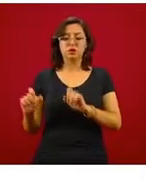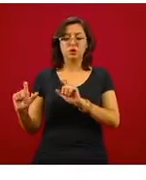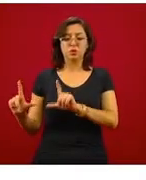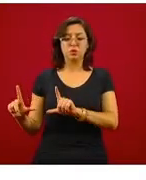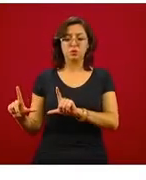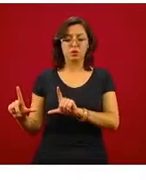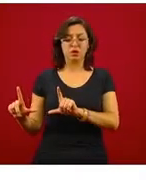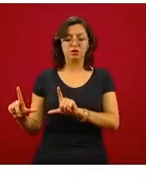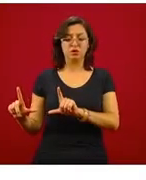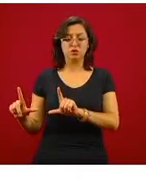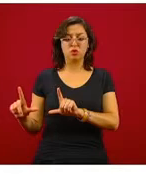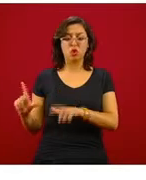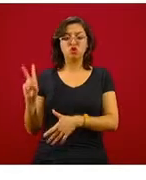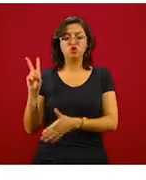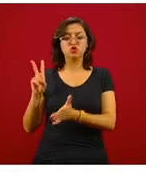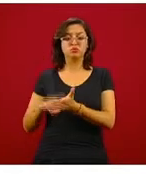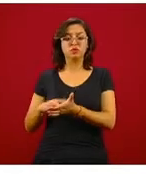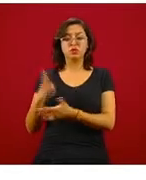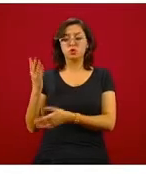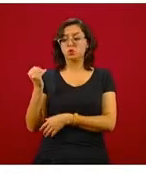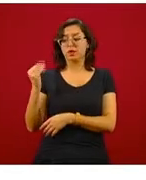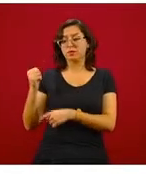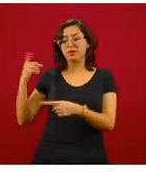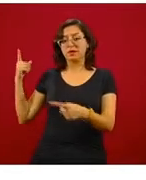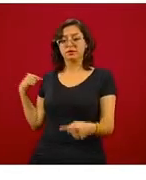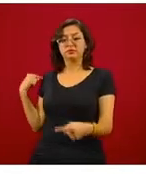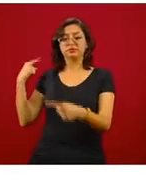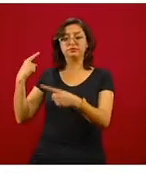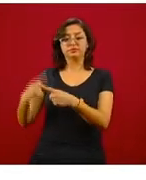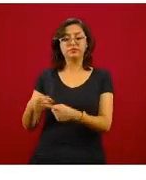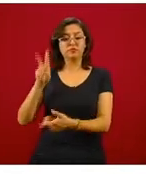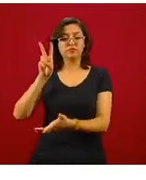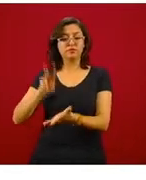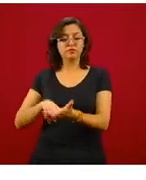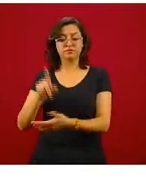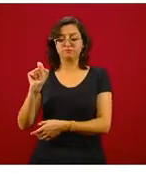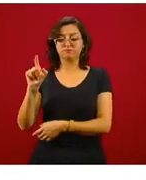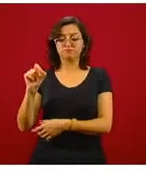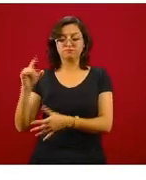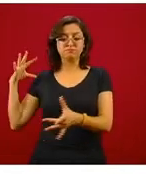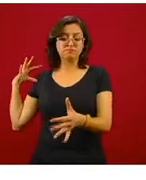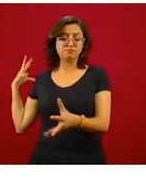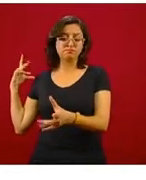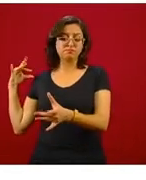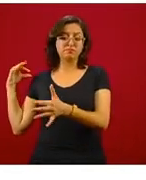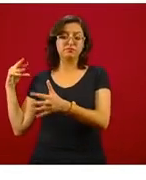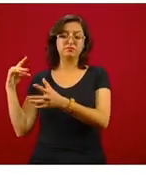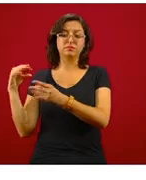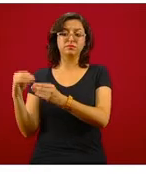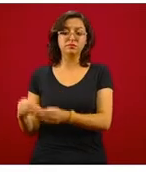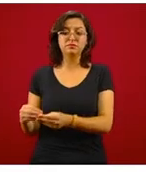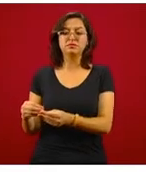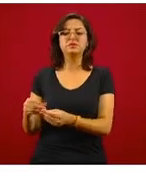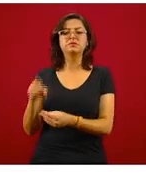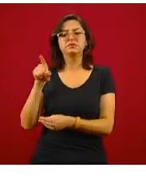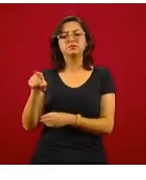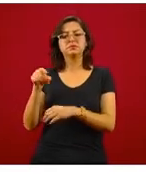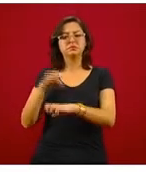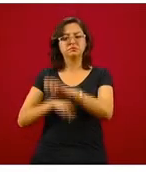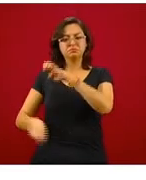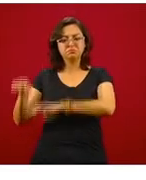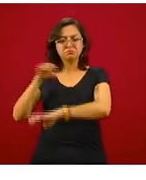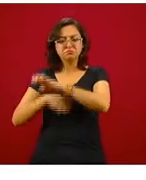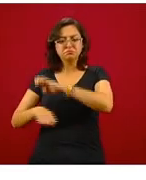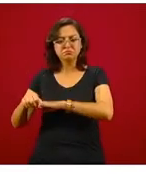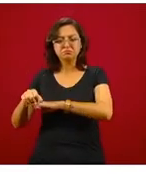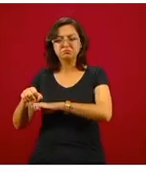that we have available since 2009 up to 2020. So, and what do we do with this data? Well, with this data, we